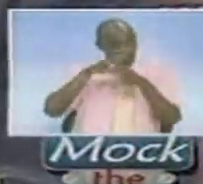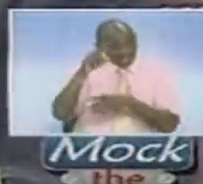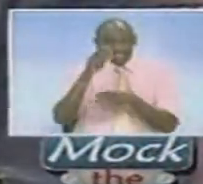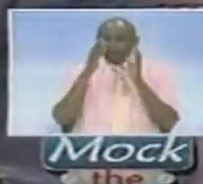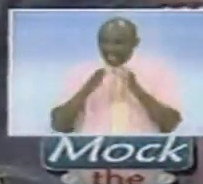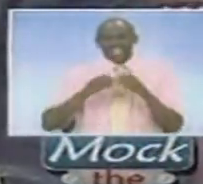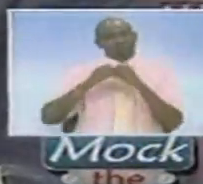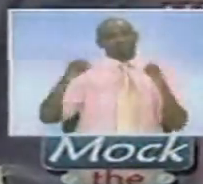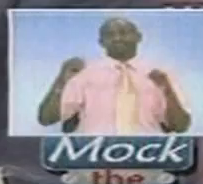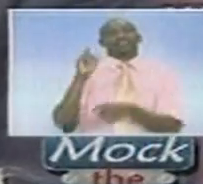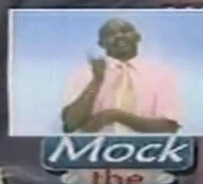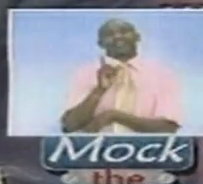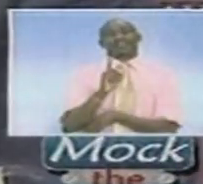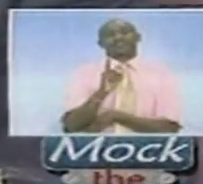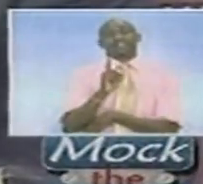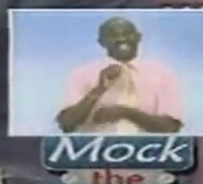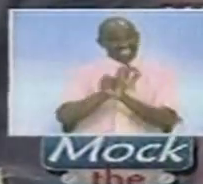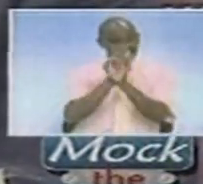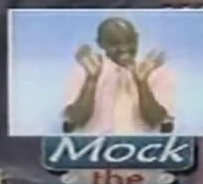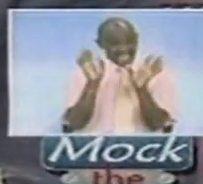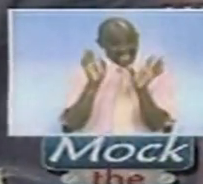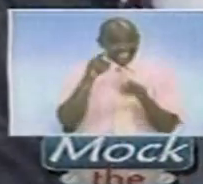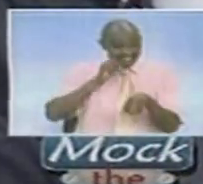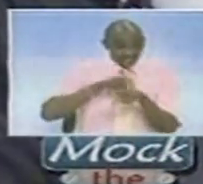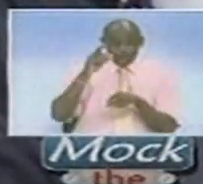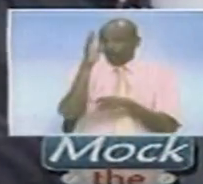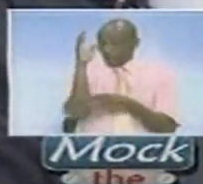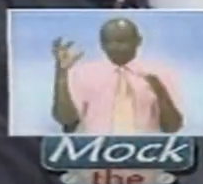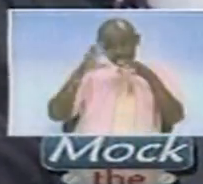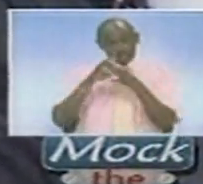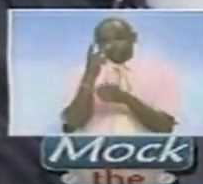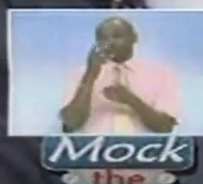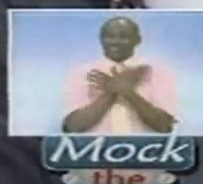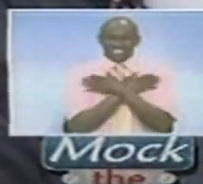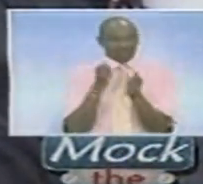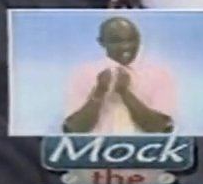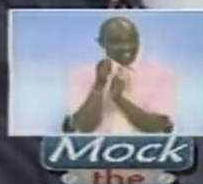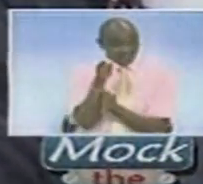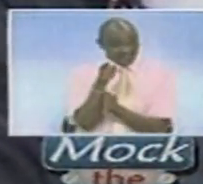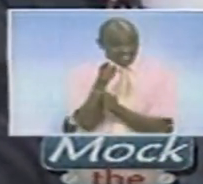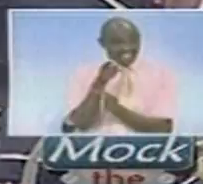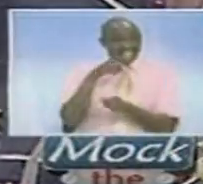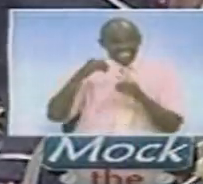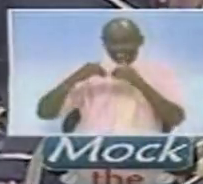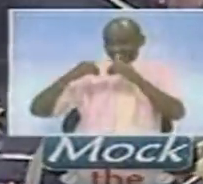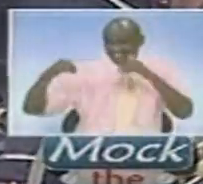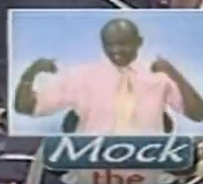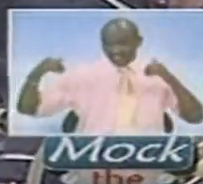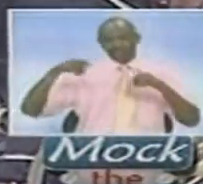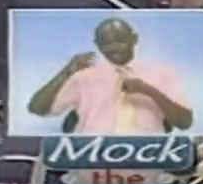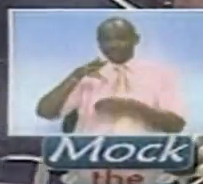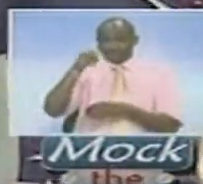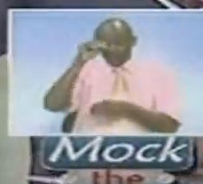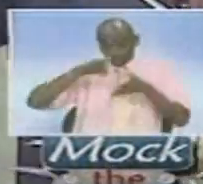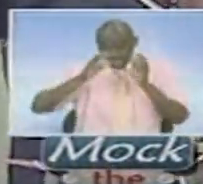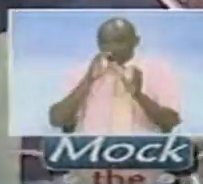tear asunder." And clearly, God did bring together our two friends here, and regardless of the distance, they found a